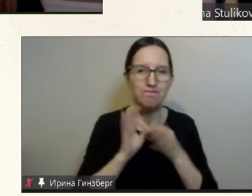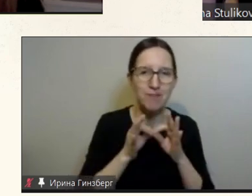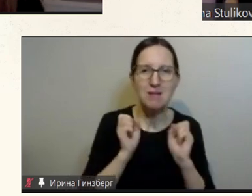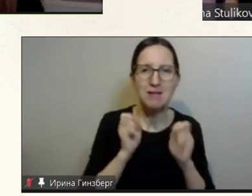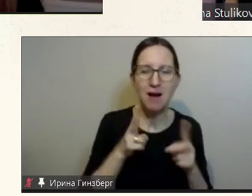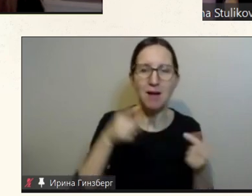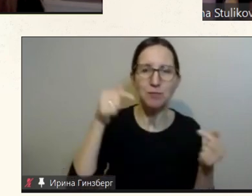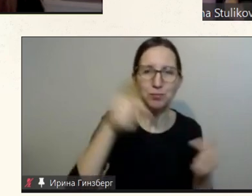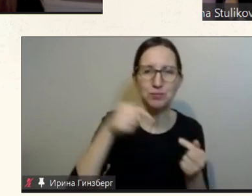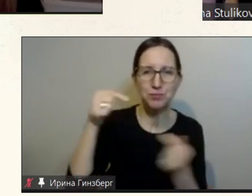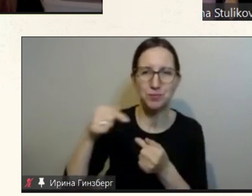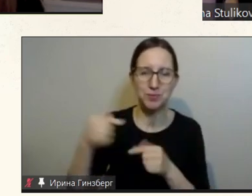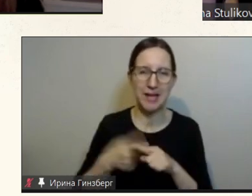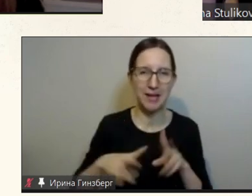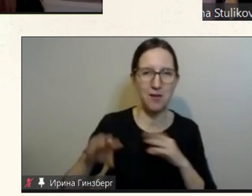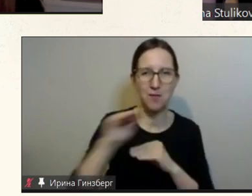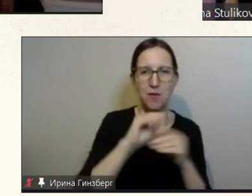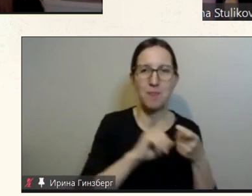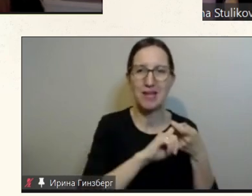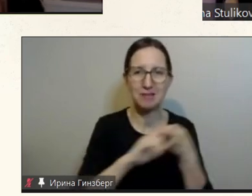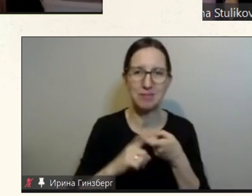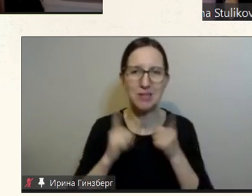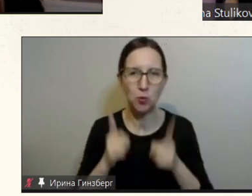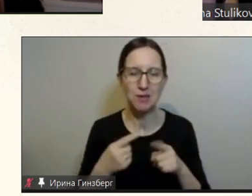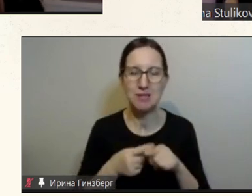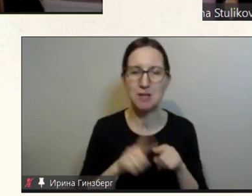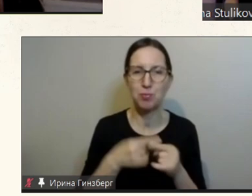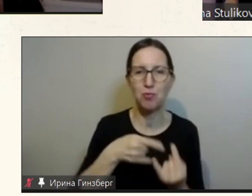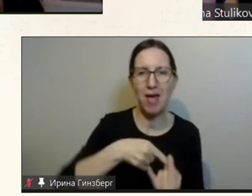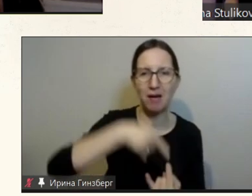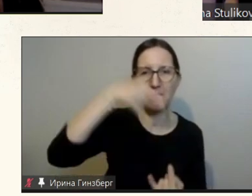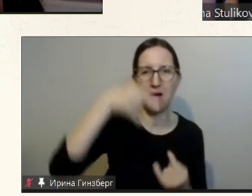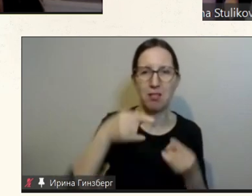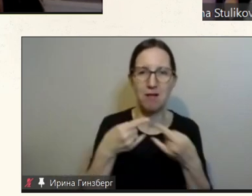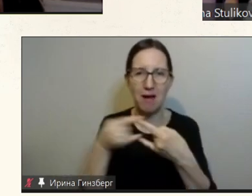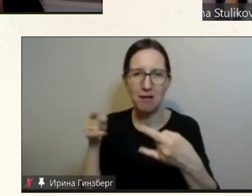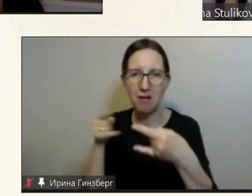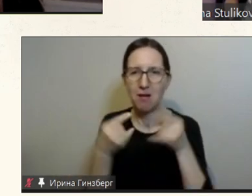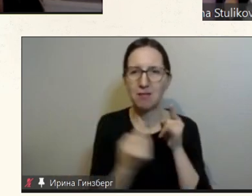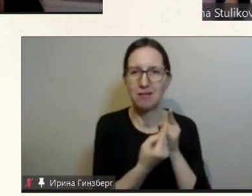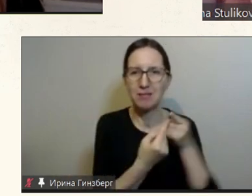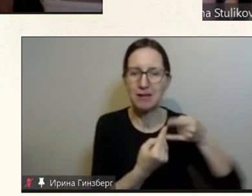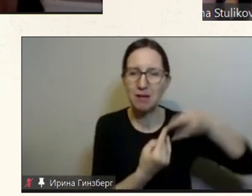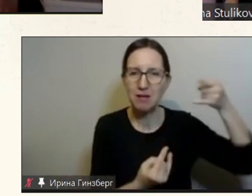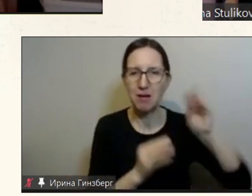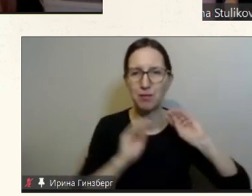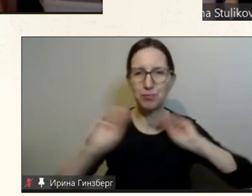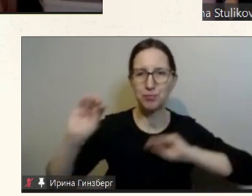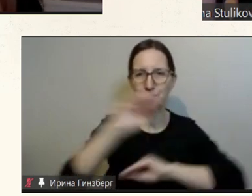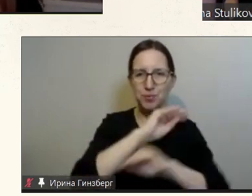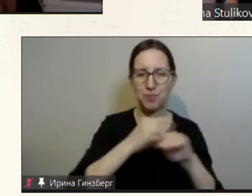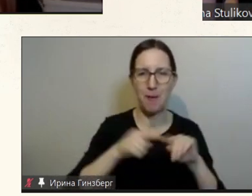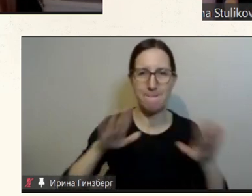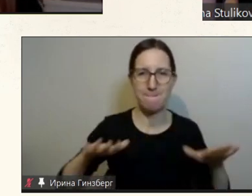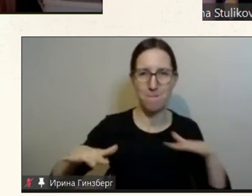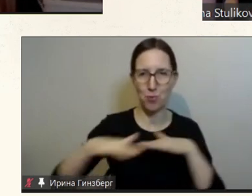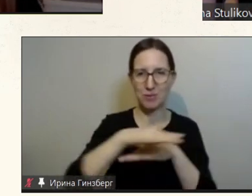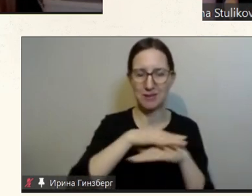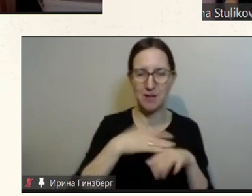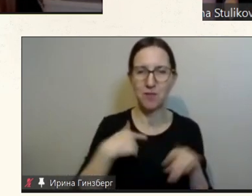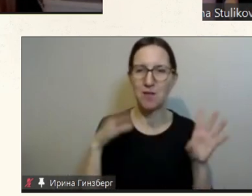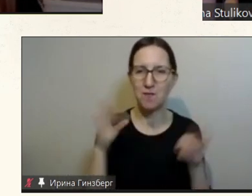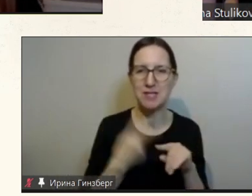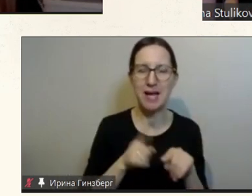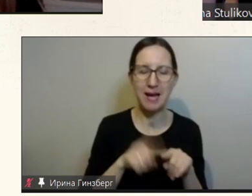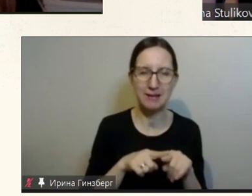amazing. But at the same time, we managed to find all the solutions. We managed to fit all the screens in space, both the smaller